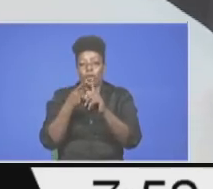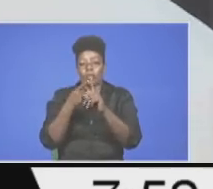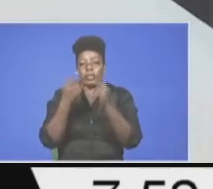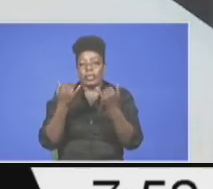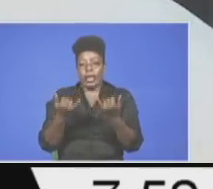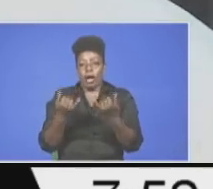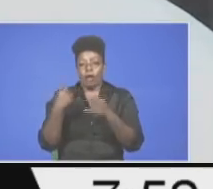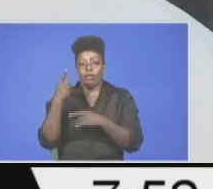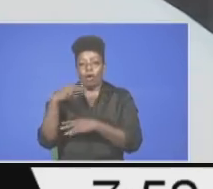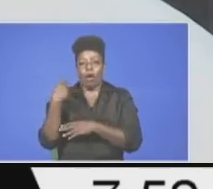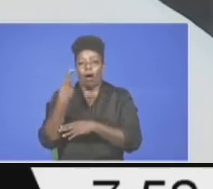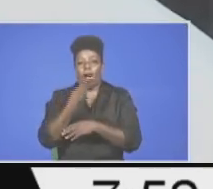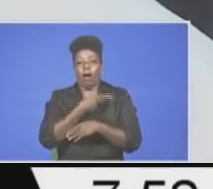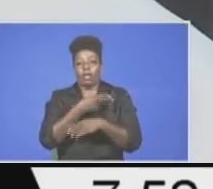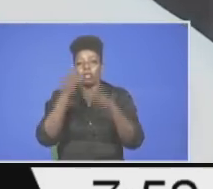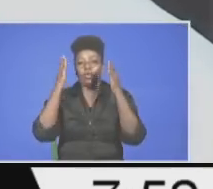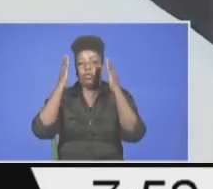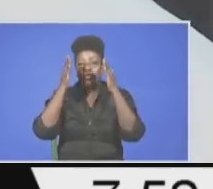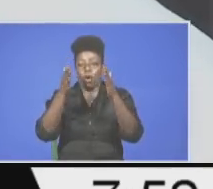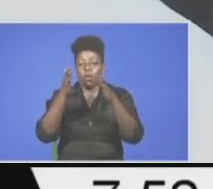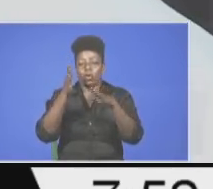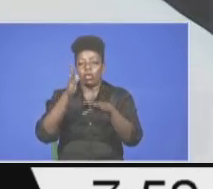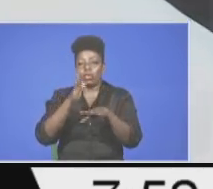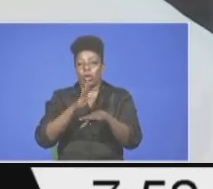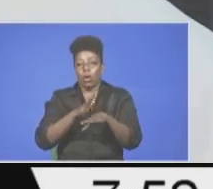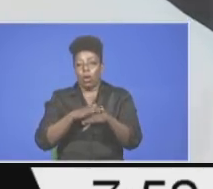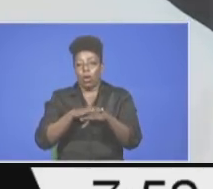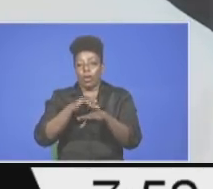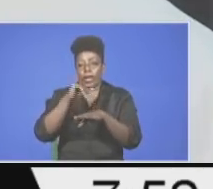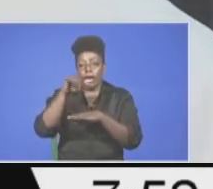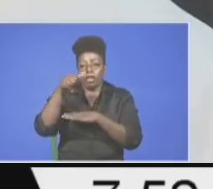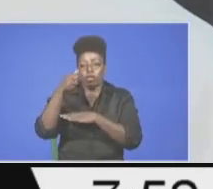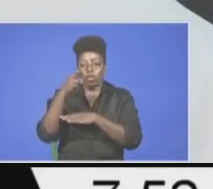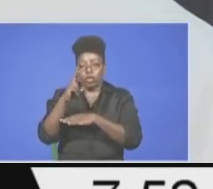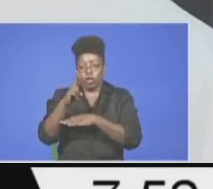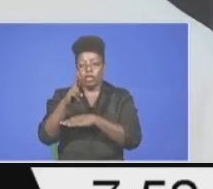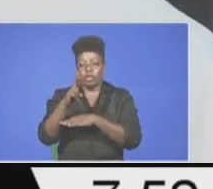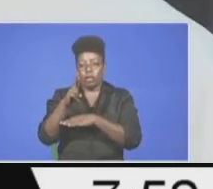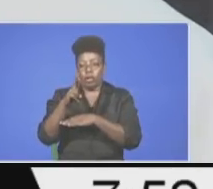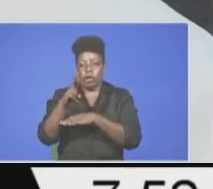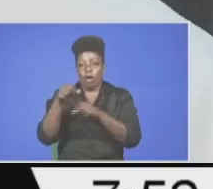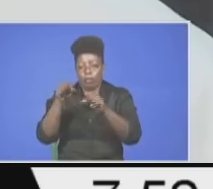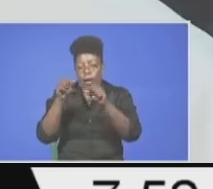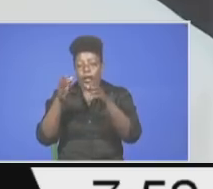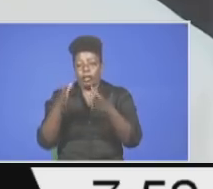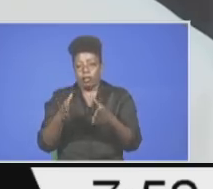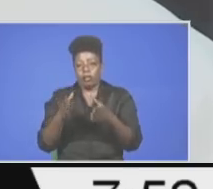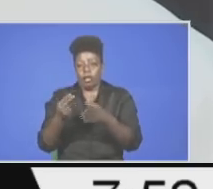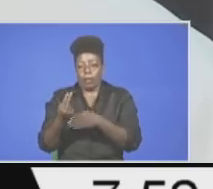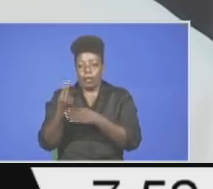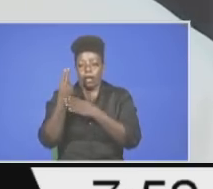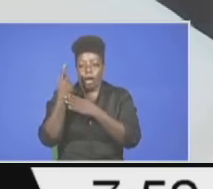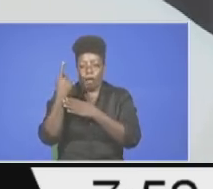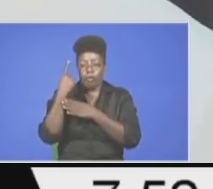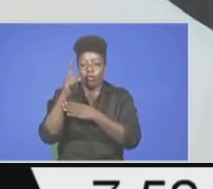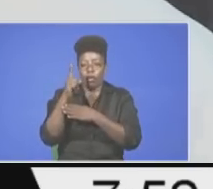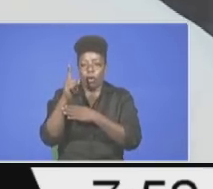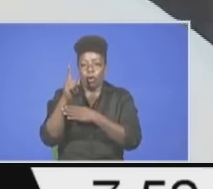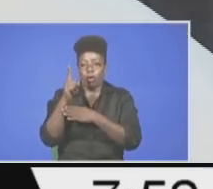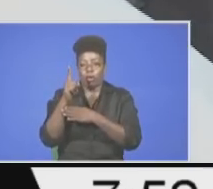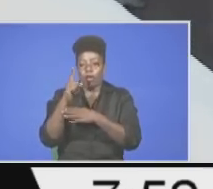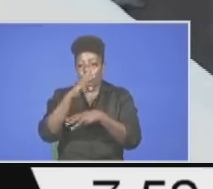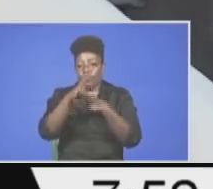now is for us to focus more on our junior cyclists coming up in terms of for now